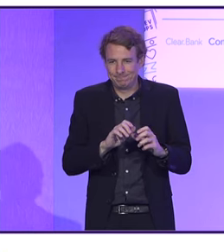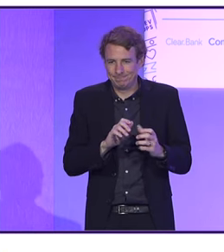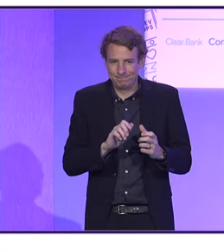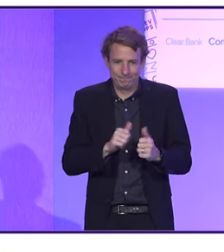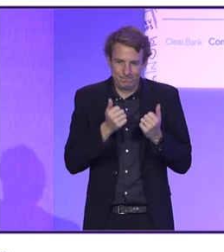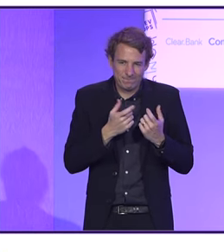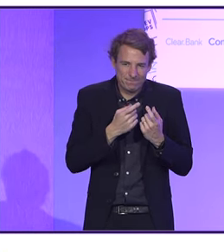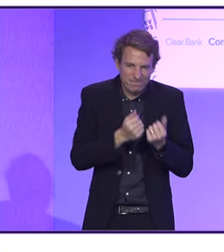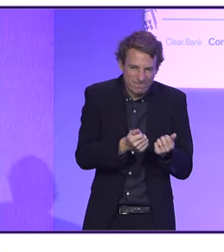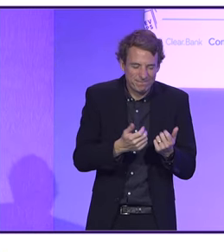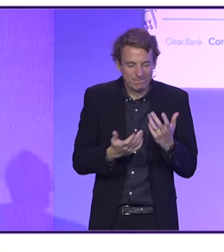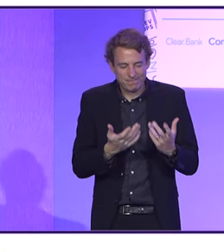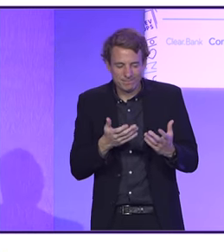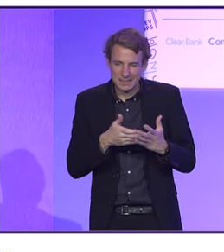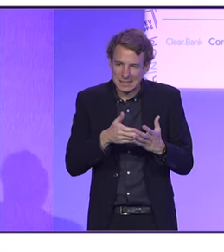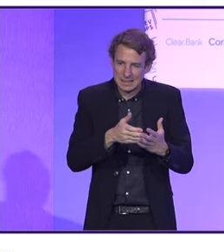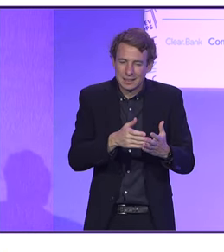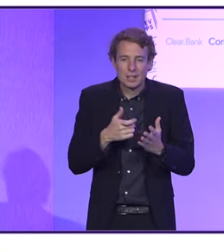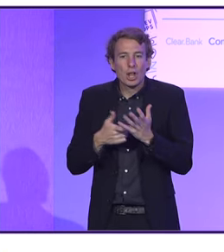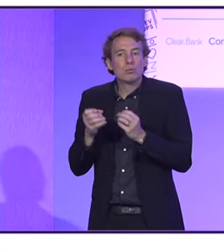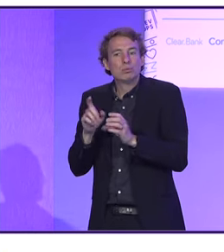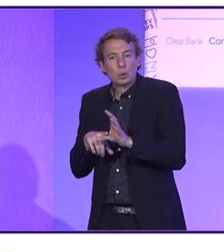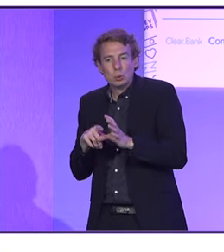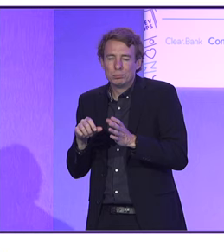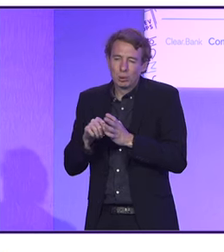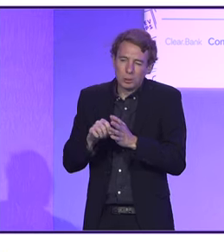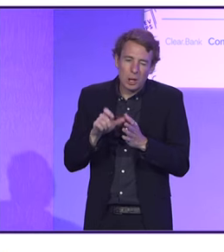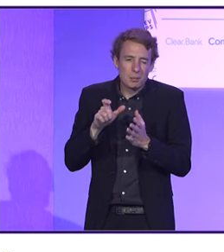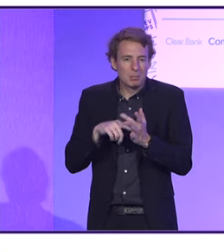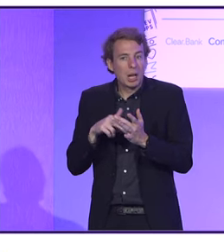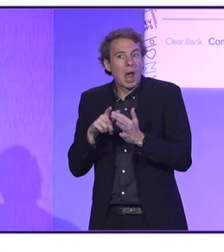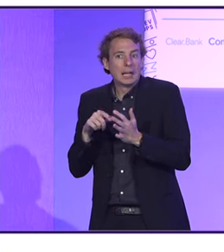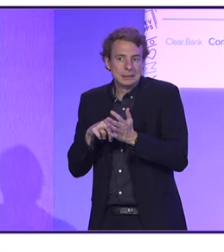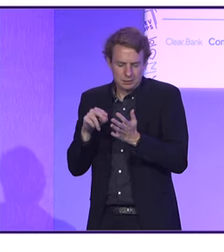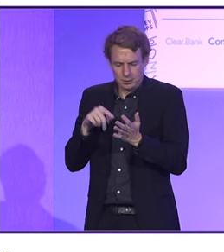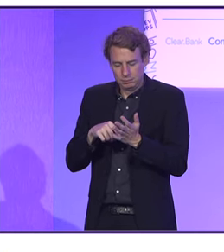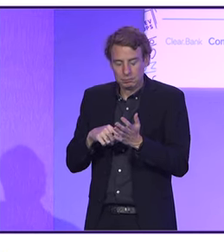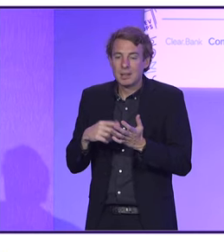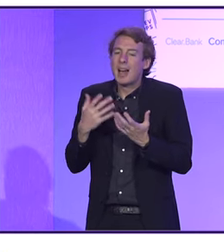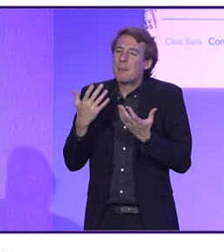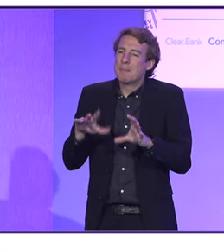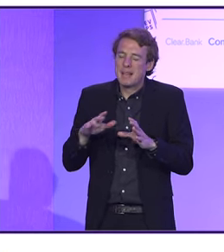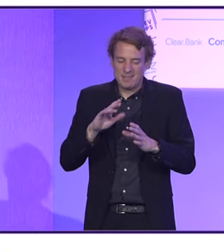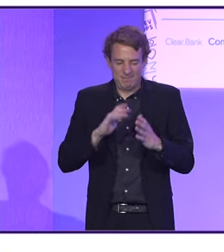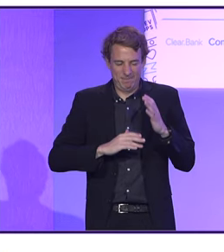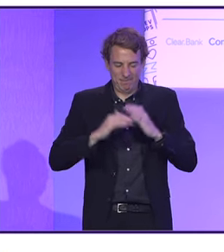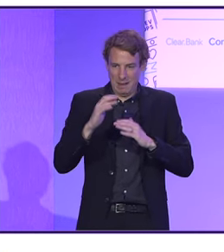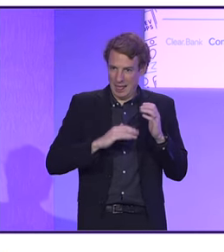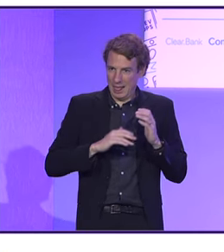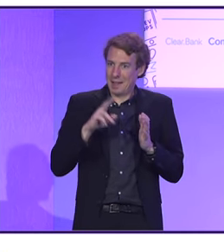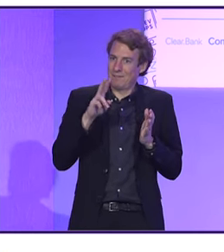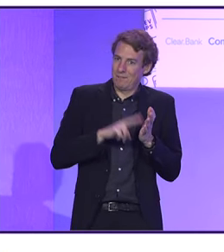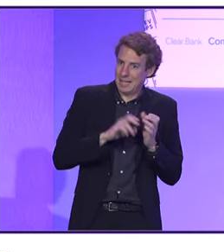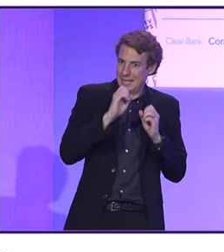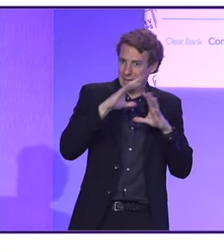mostly Ruby shop, and there was no decent Ruby client. So we built this thing called vcloud-tools, which I think demonstrates the team's early, like, if there